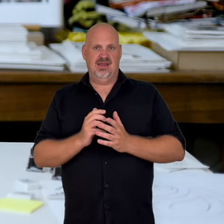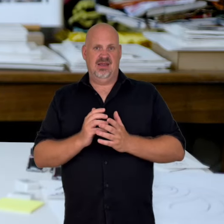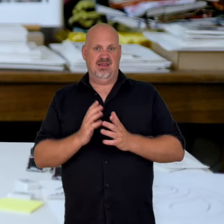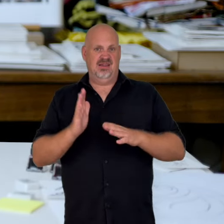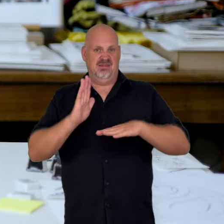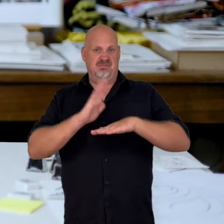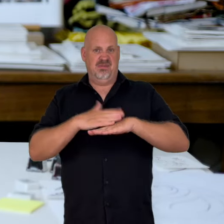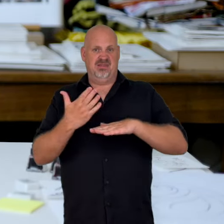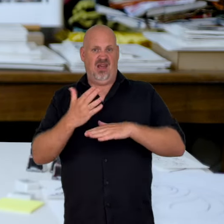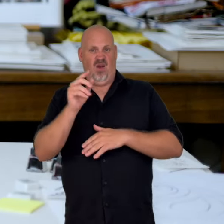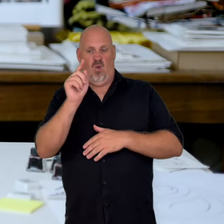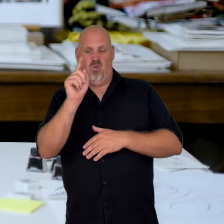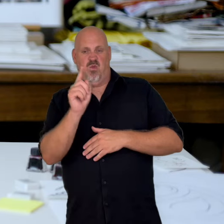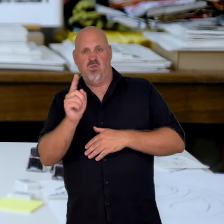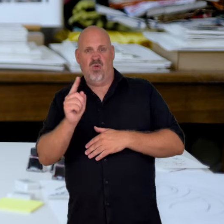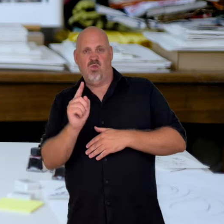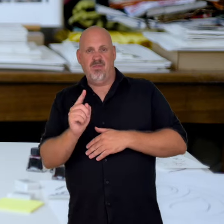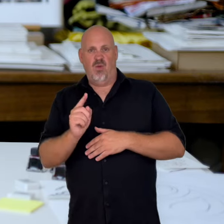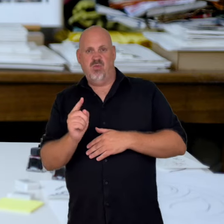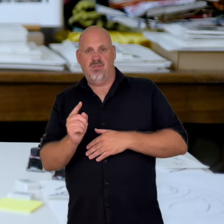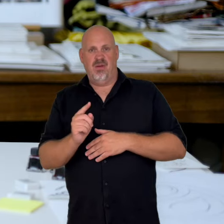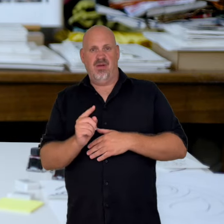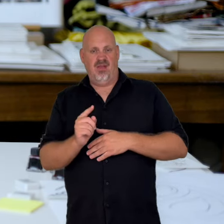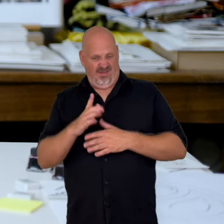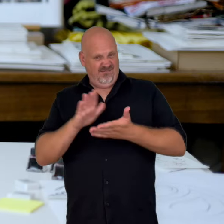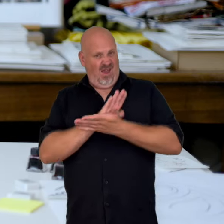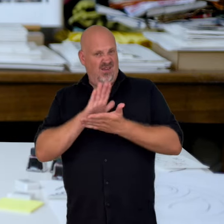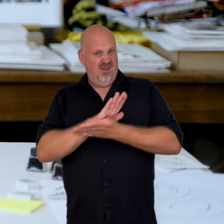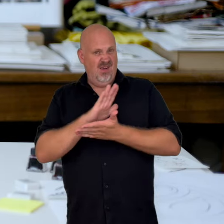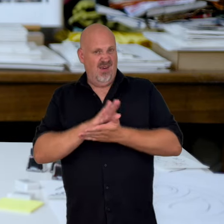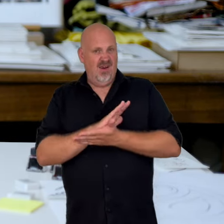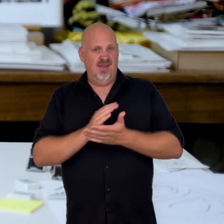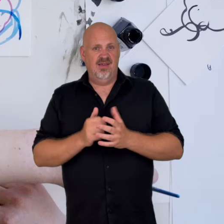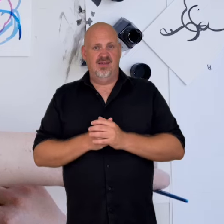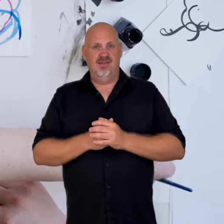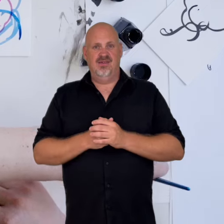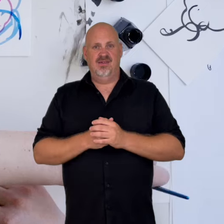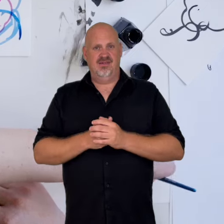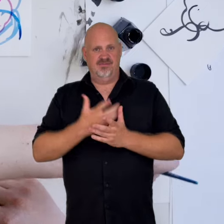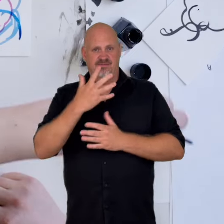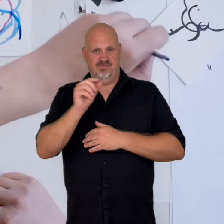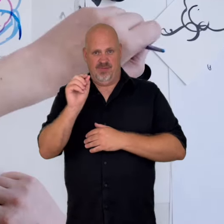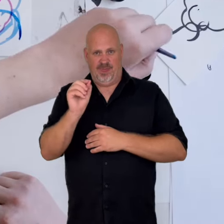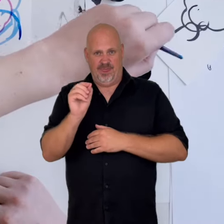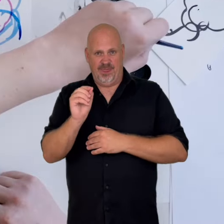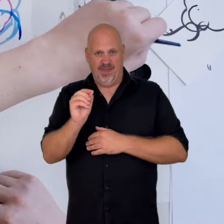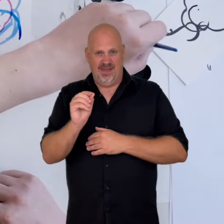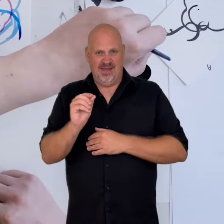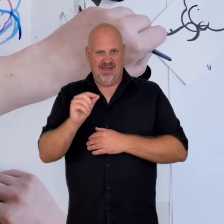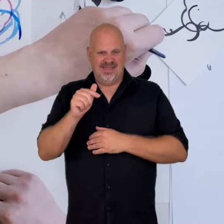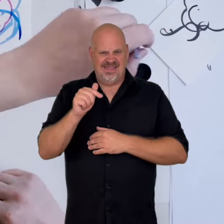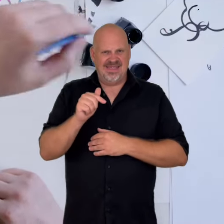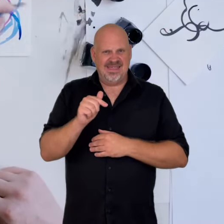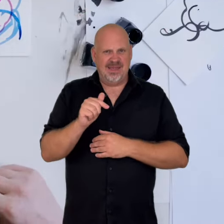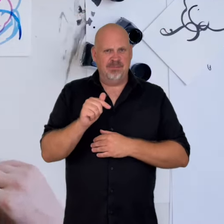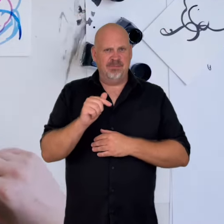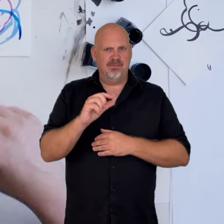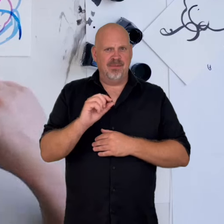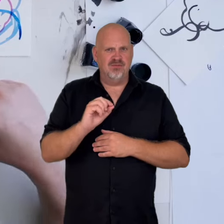bold stroke in black again this time, and just try it out on the paper there, and all good. And then